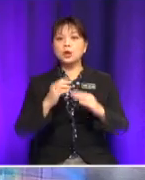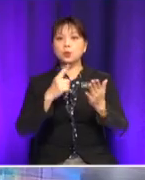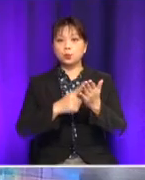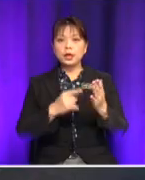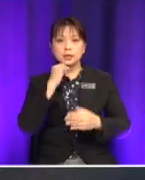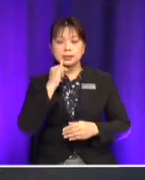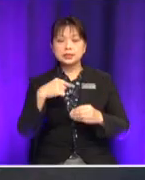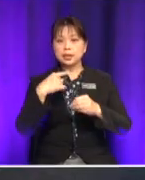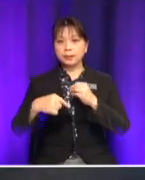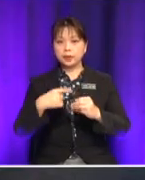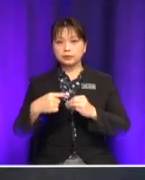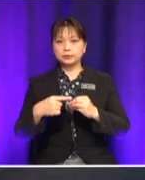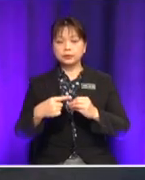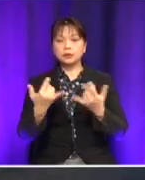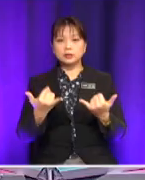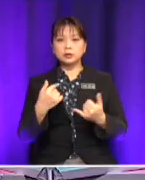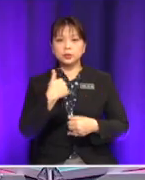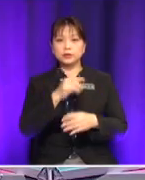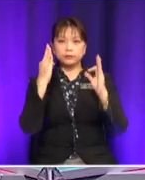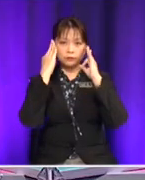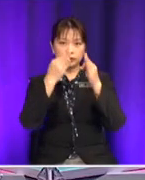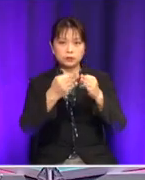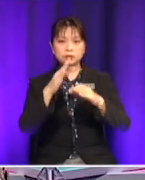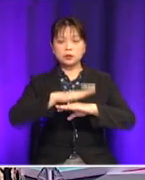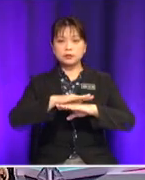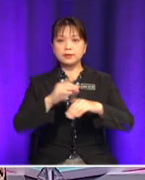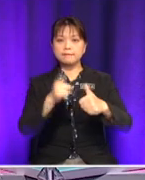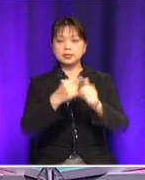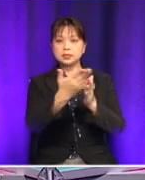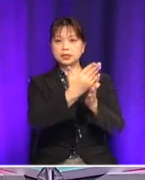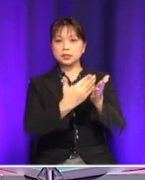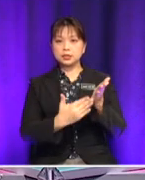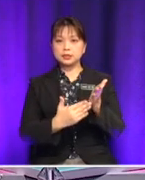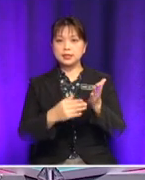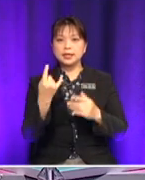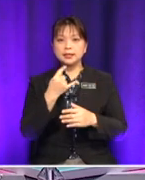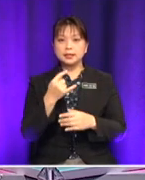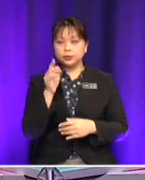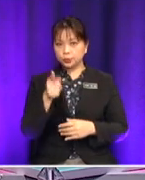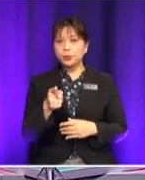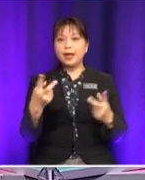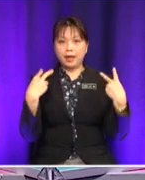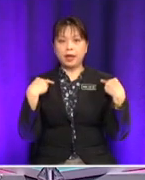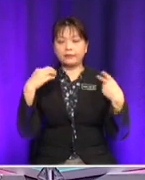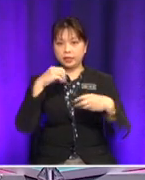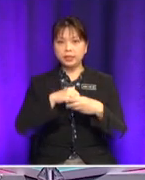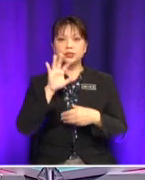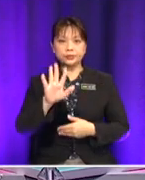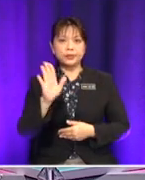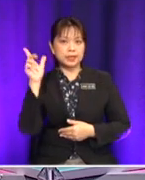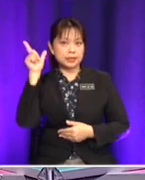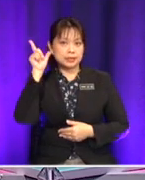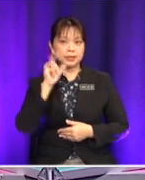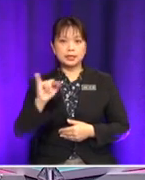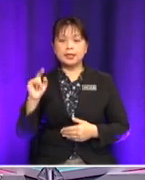Okay, for this segment, we are going to focus on the first section that they normally have in their listening paper. Mm-hmm. Now, in the listening paper, Shafika,